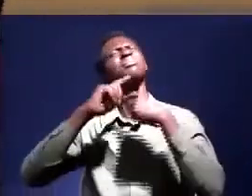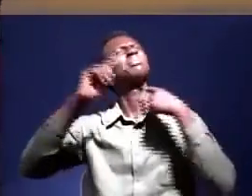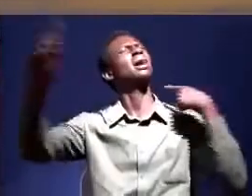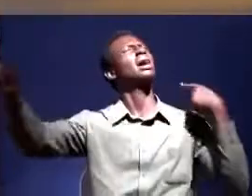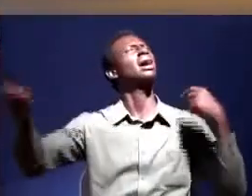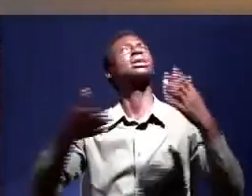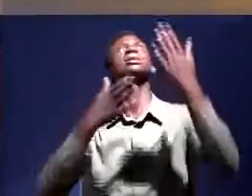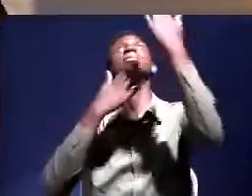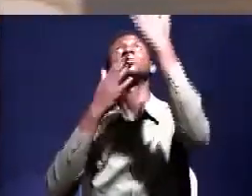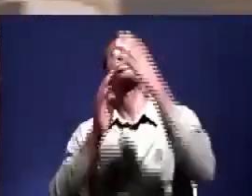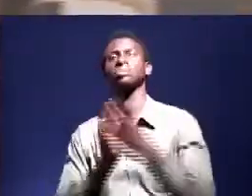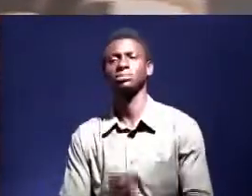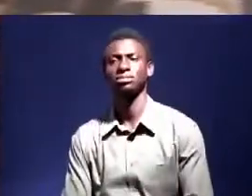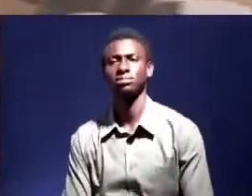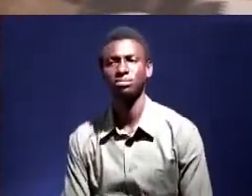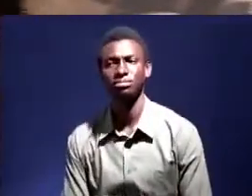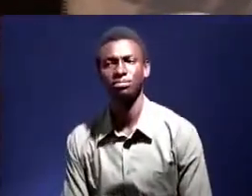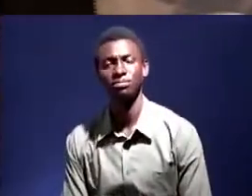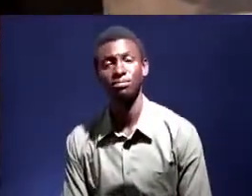you turned your back on Jesus,